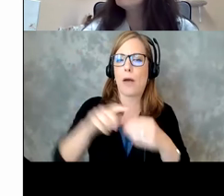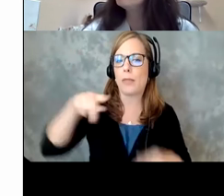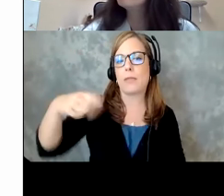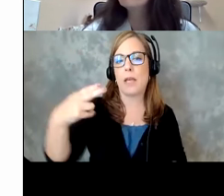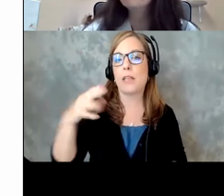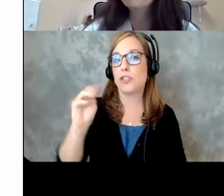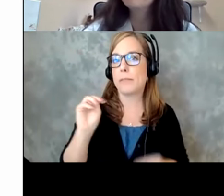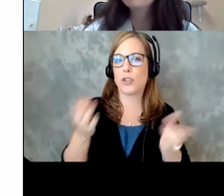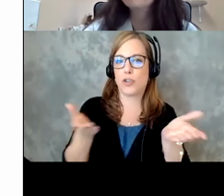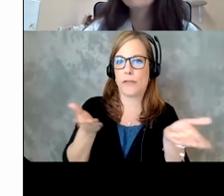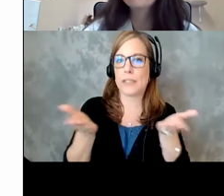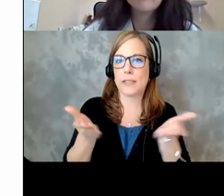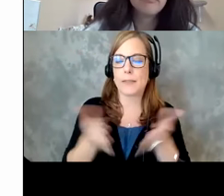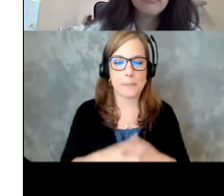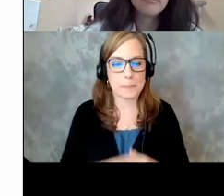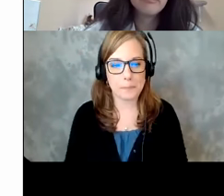service.